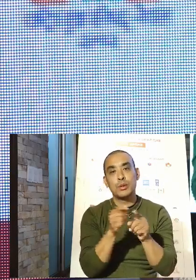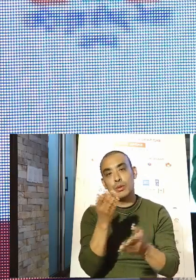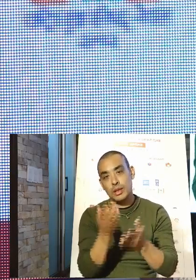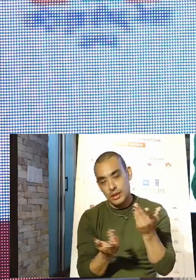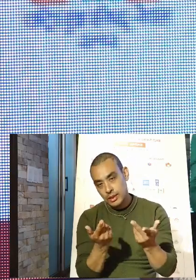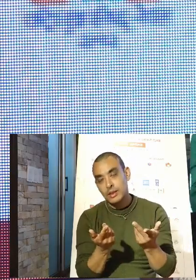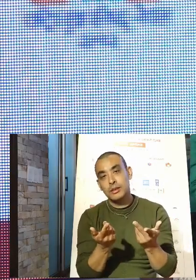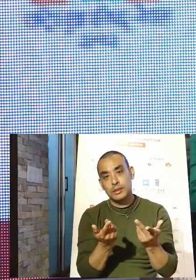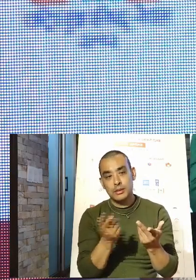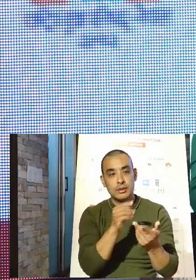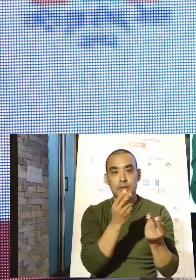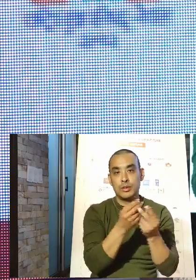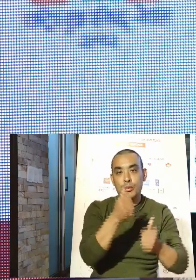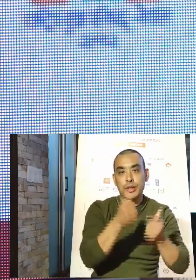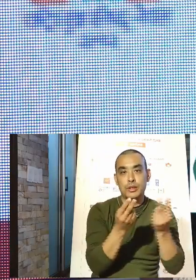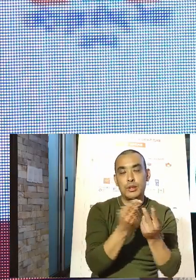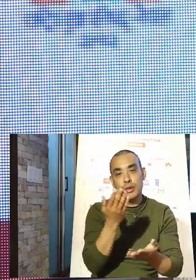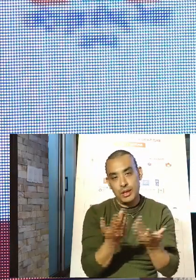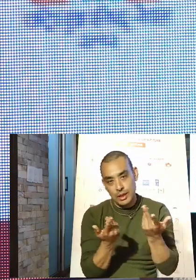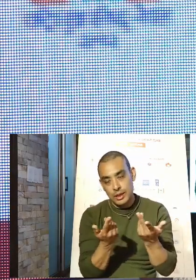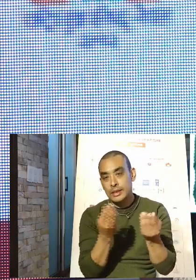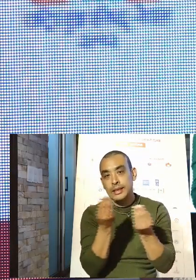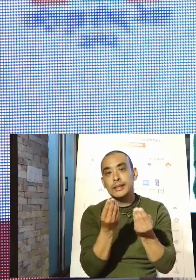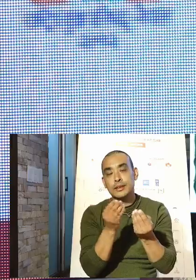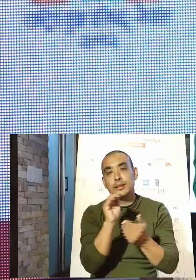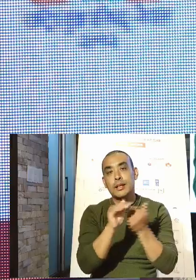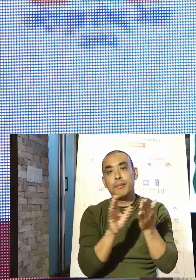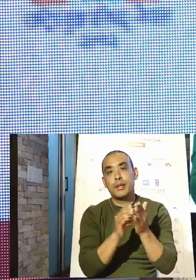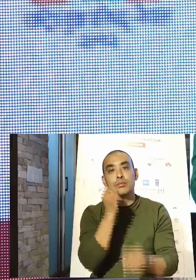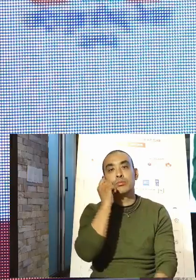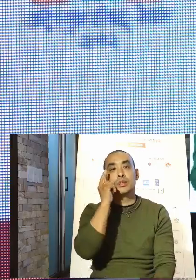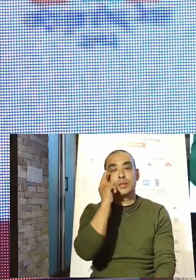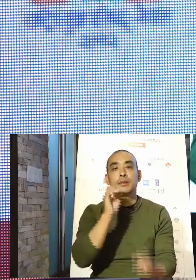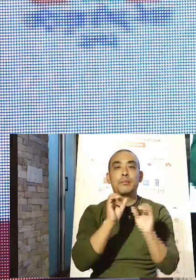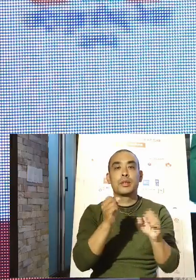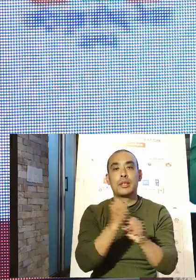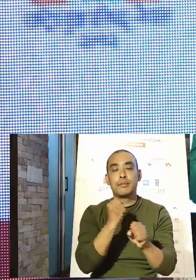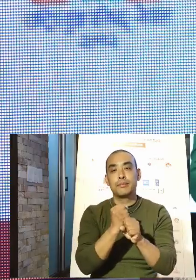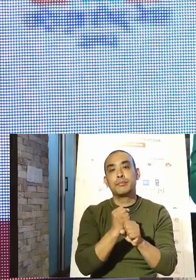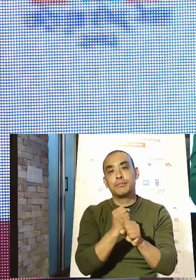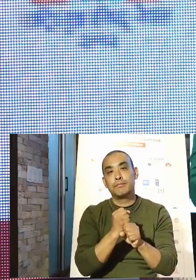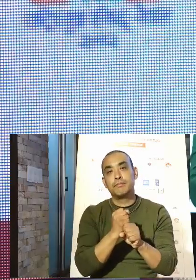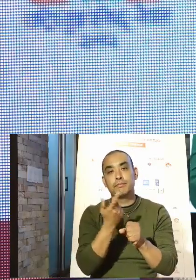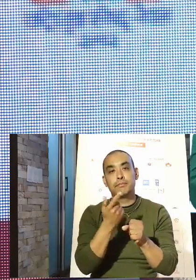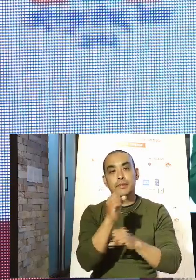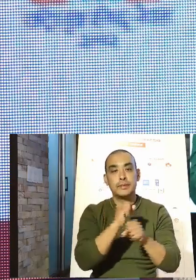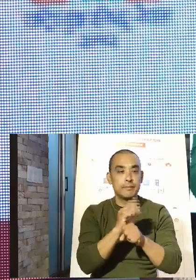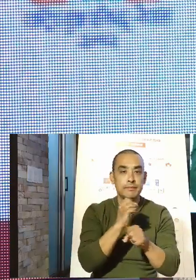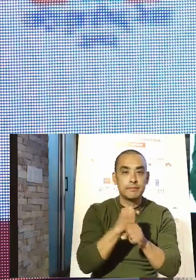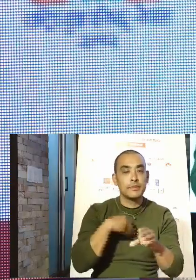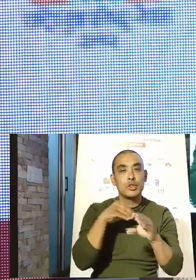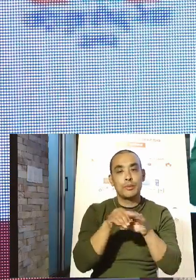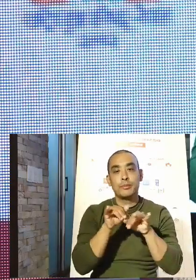an art competition. So I have some drawings that really they can be used as a poster for like activists can use, because they are